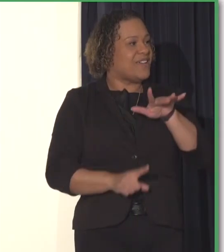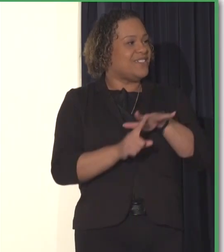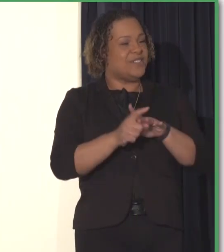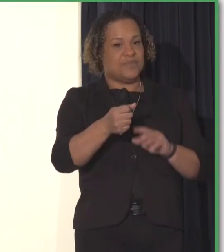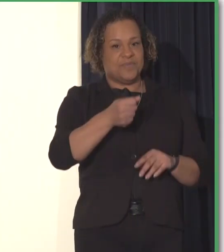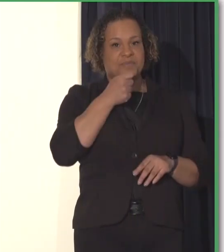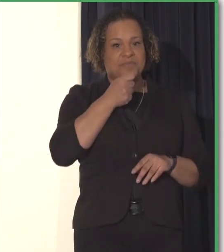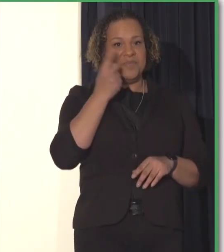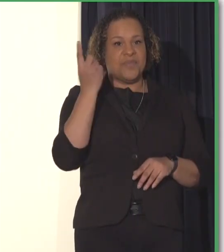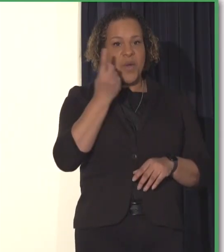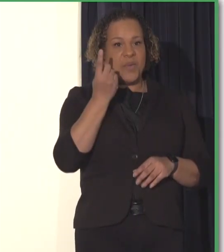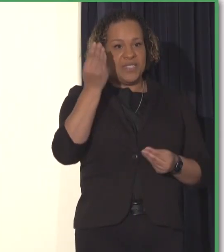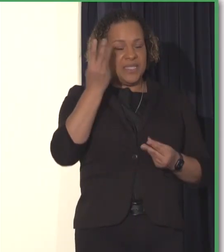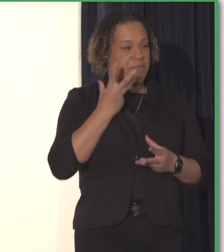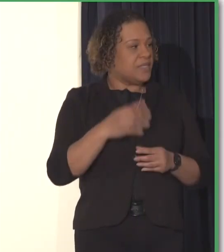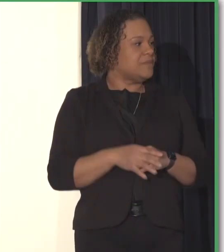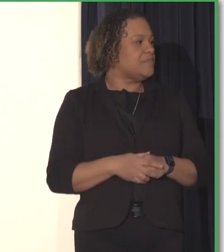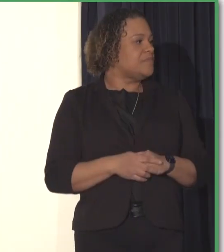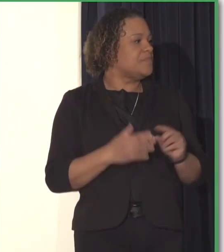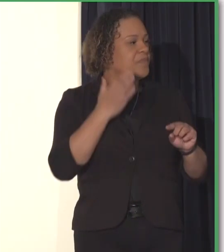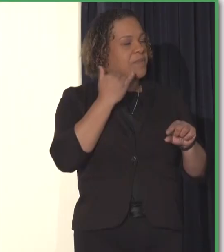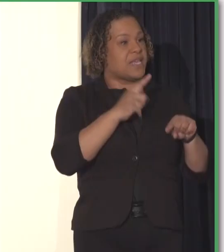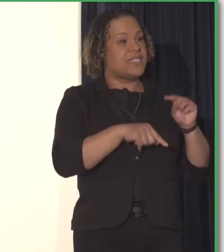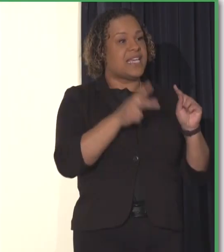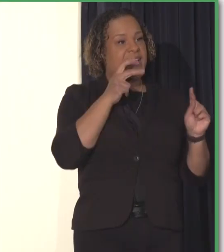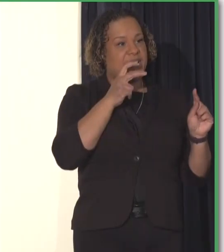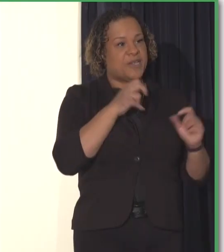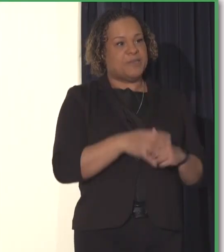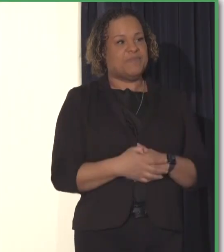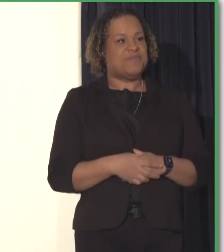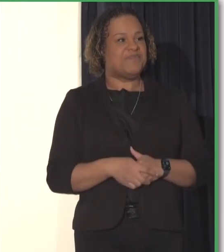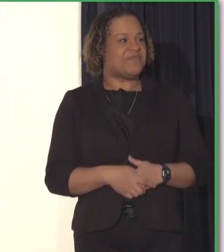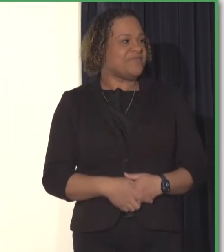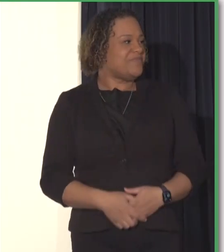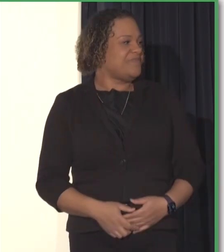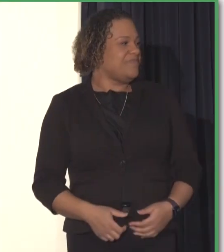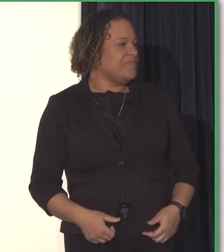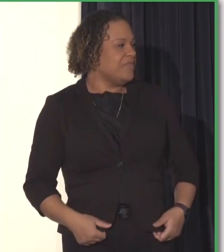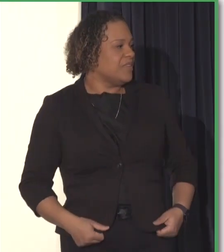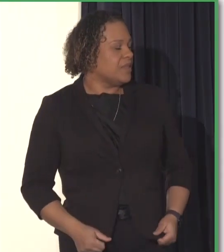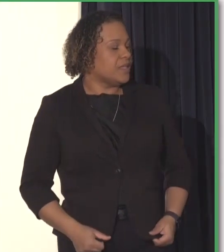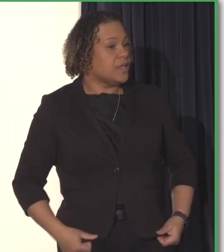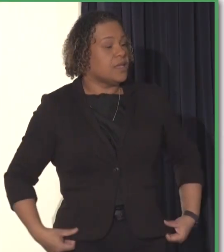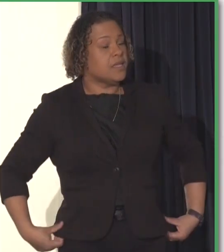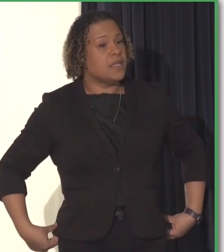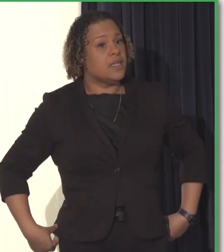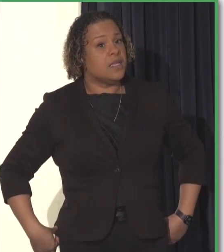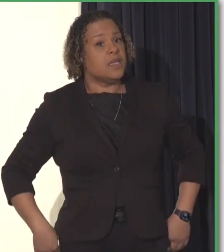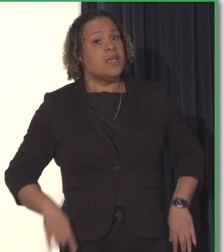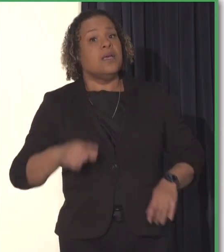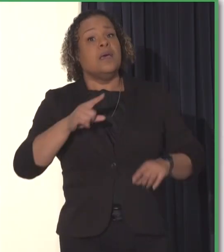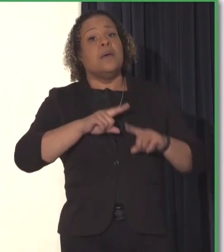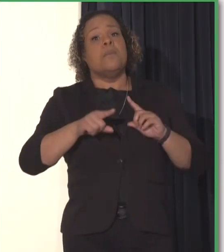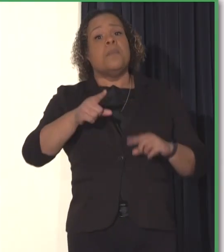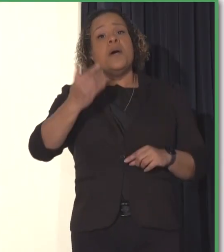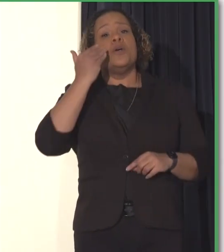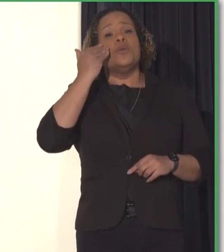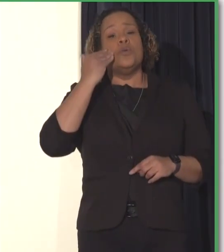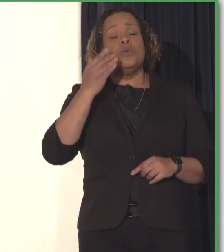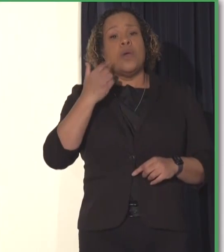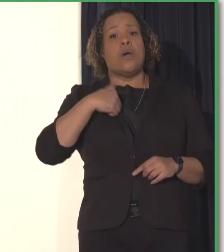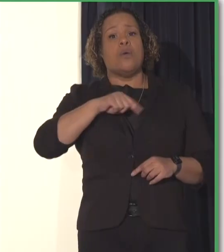always on that. Because I can't hear. Yeah. That's okay. But, you know, we actually put